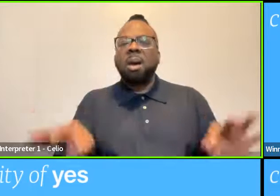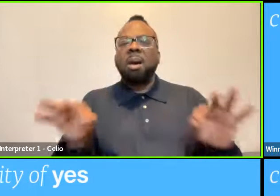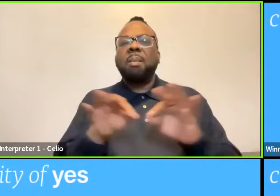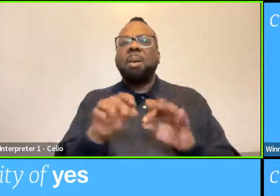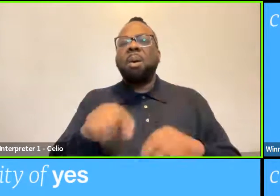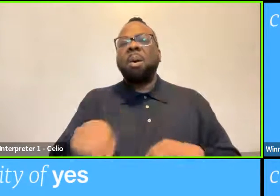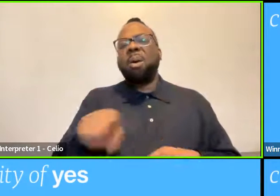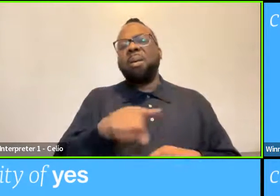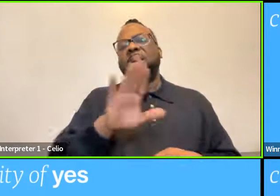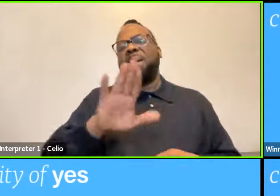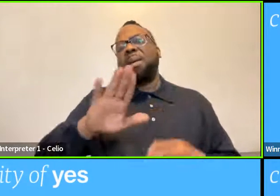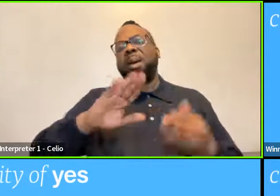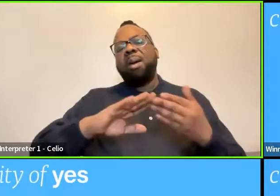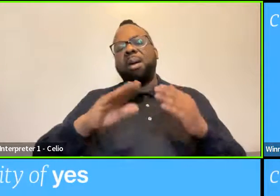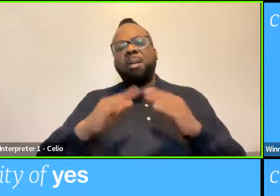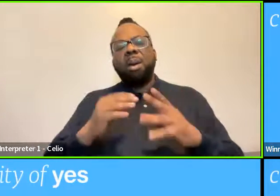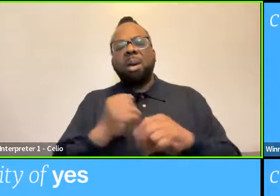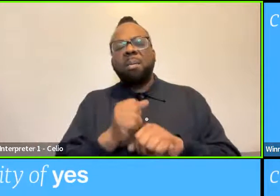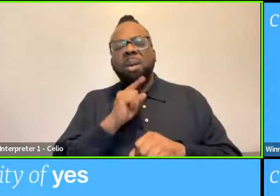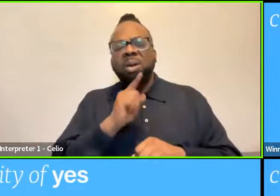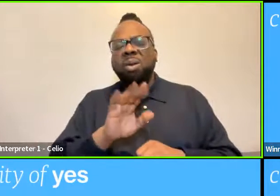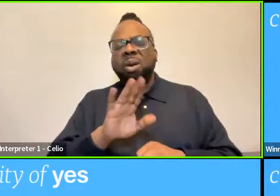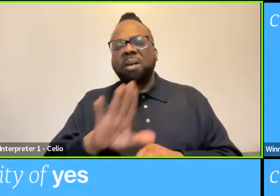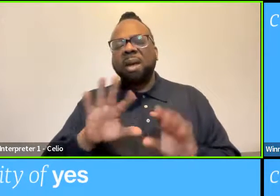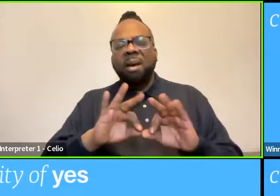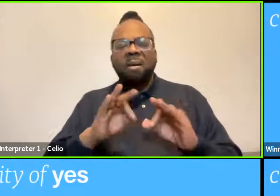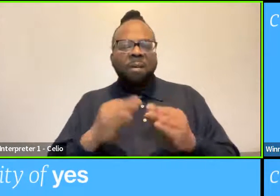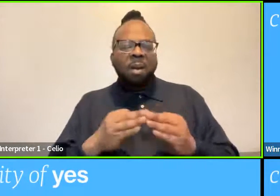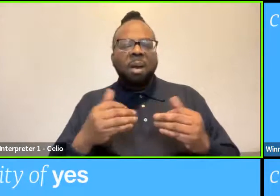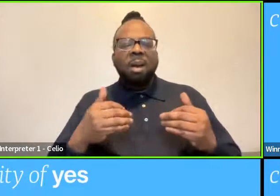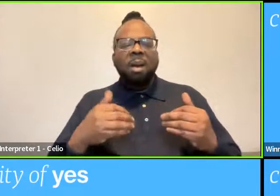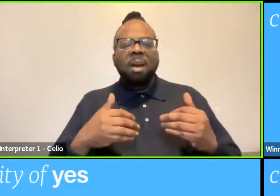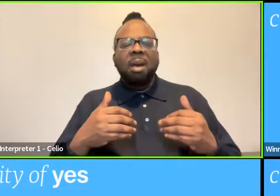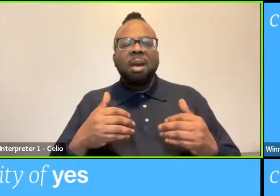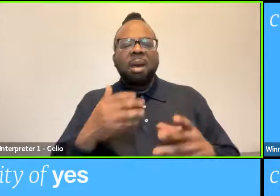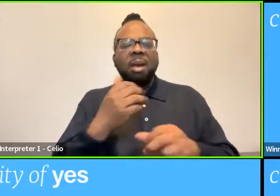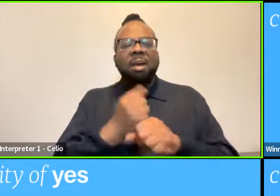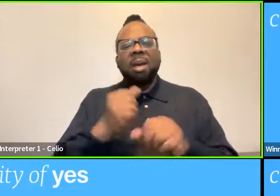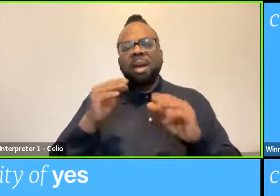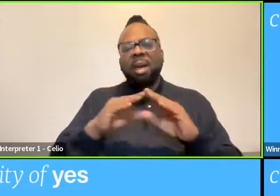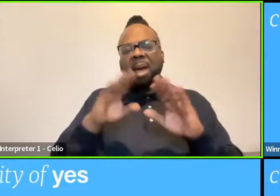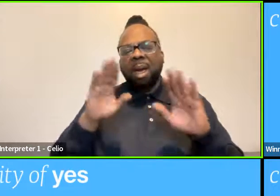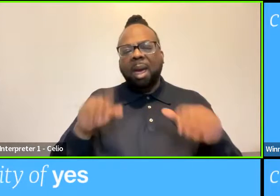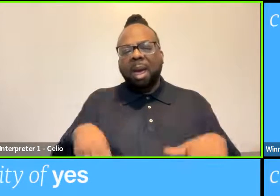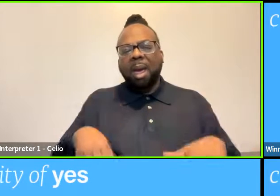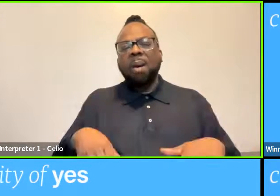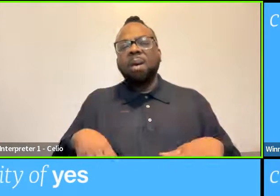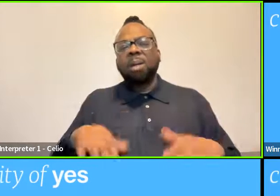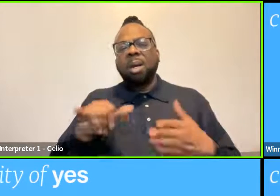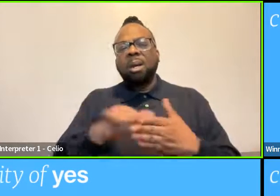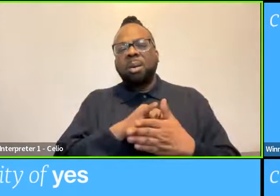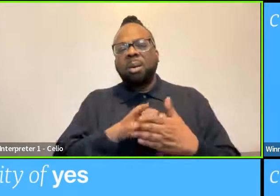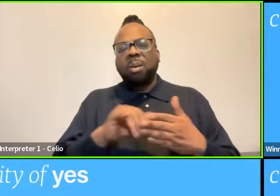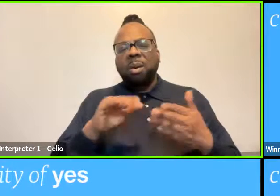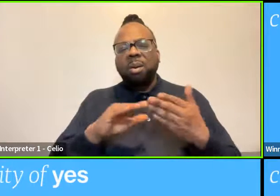we can make sure that them and their families have safe housing in the city.